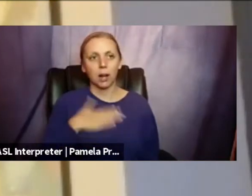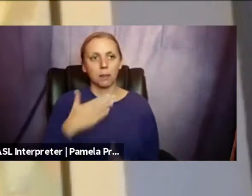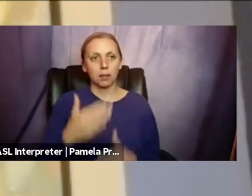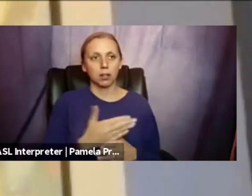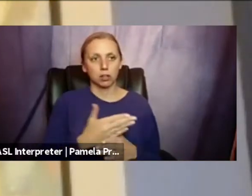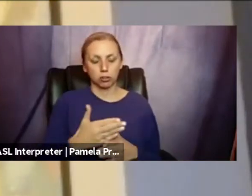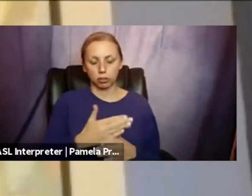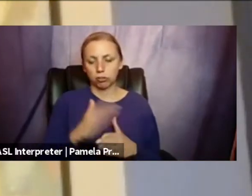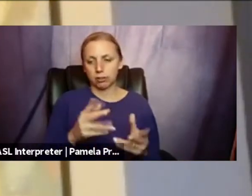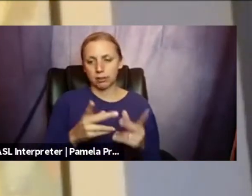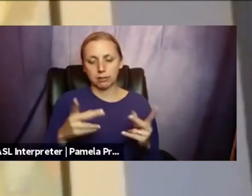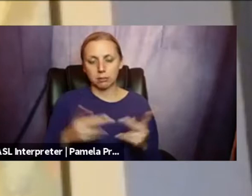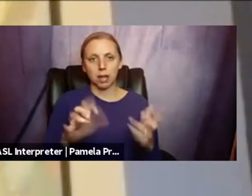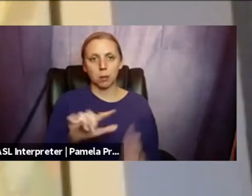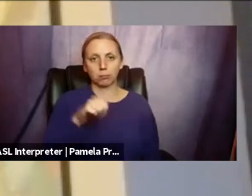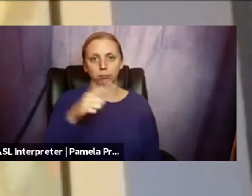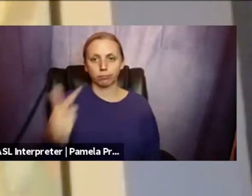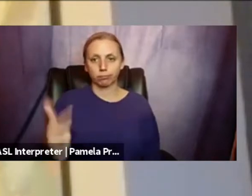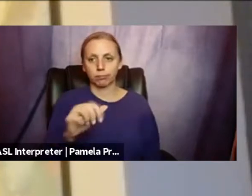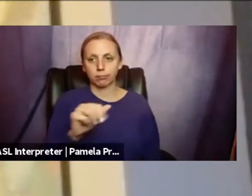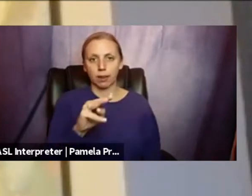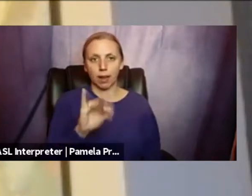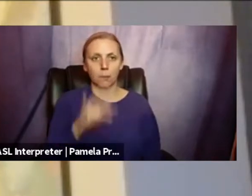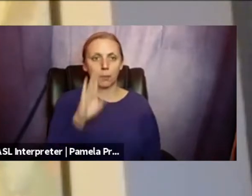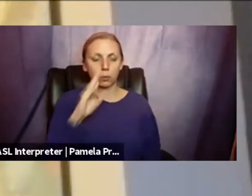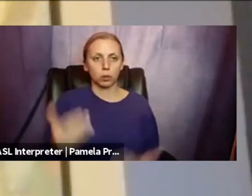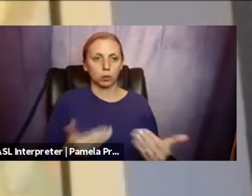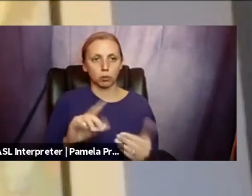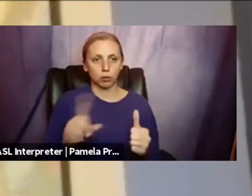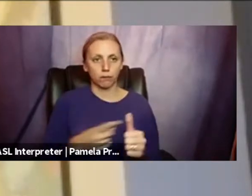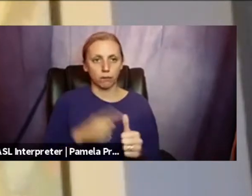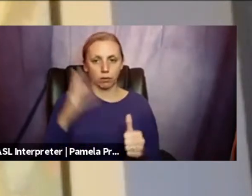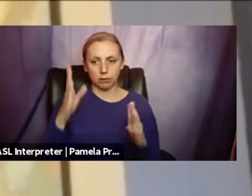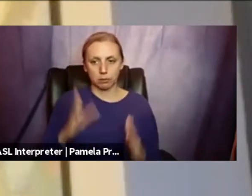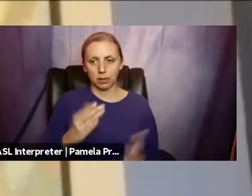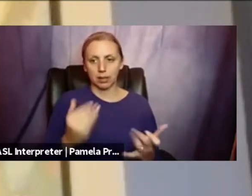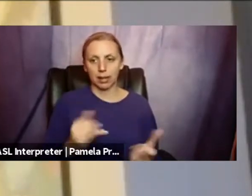mic to Ami Shirsen to introduce our first speaker. Jesse out.